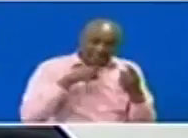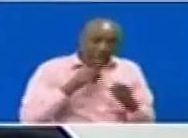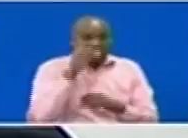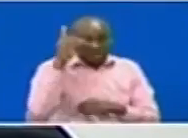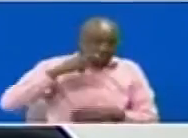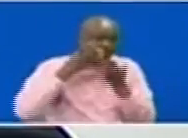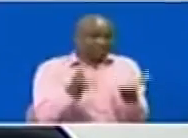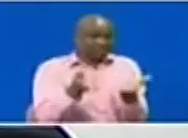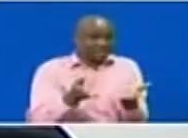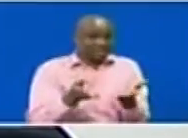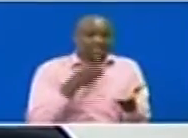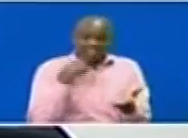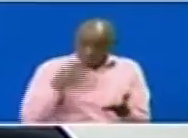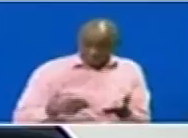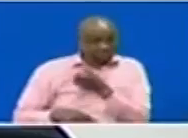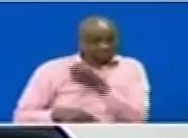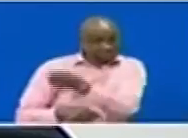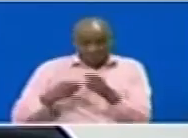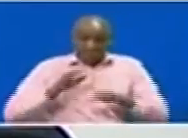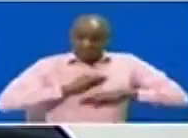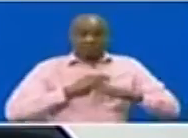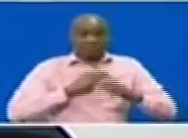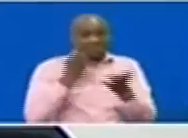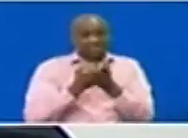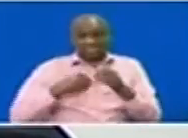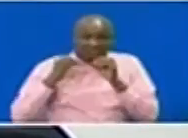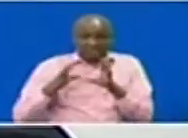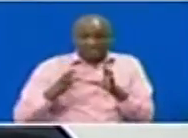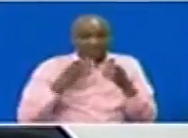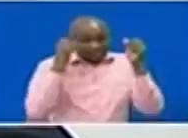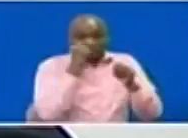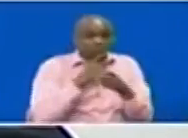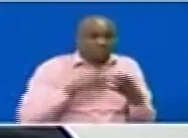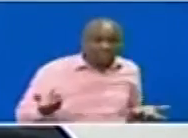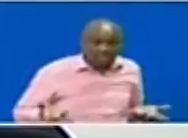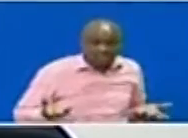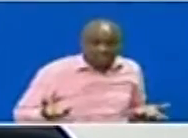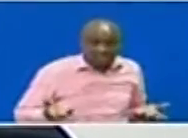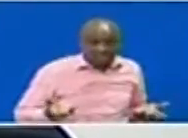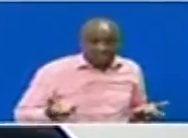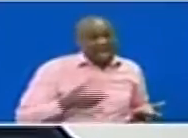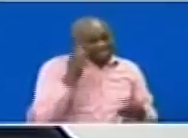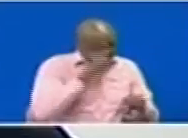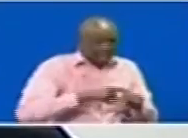to the DPP and him saying there is not sufficient evidence to charge this person. I mean, I think